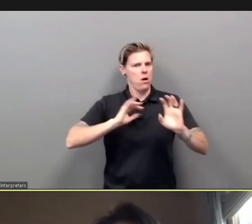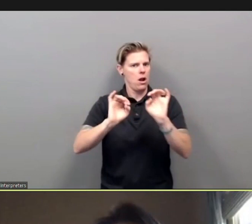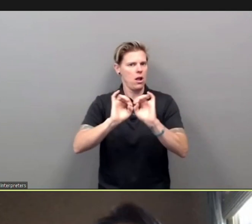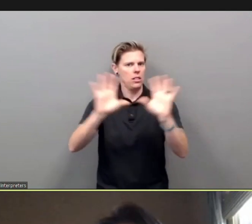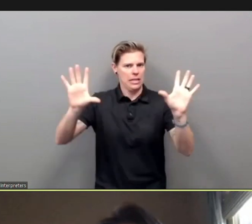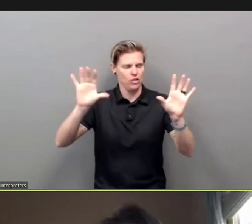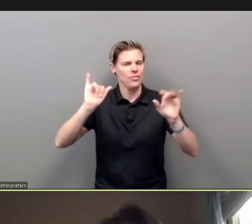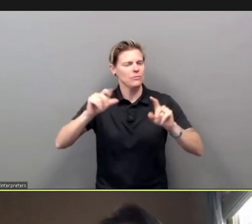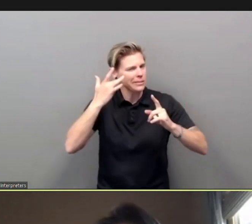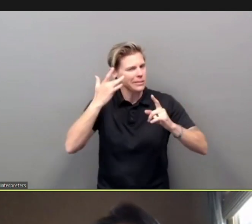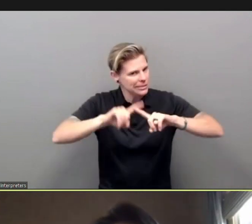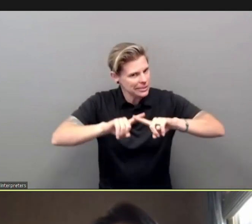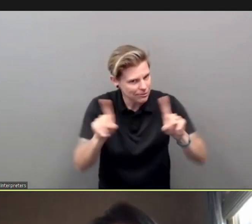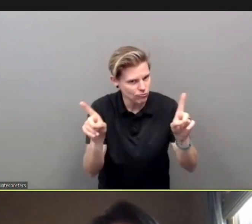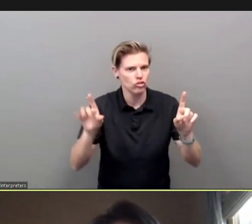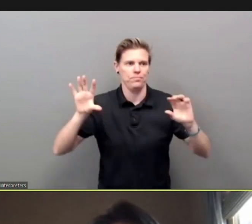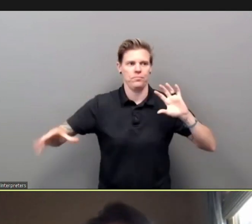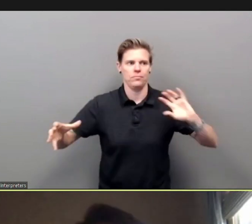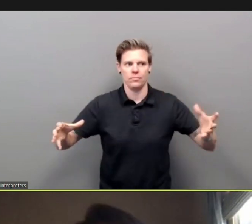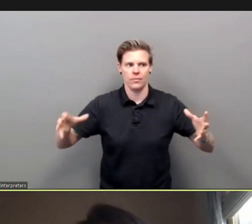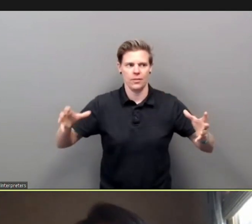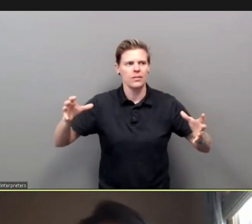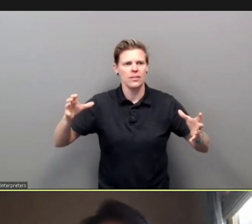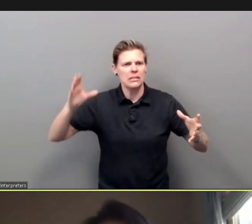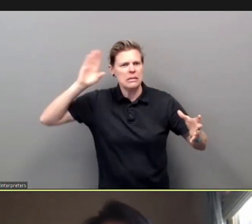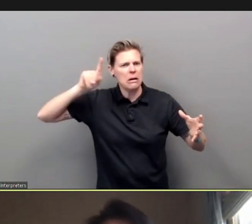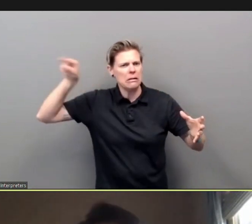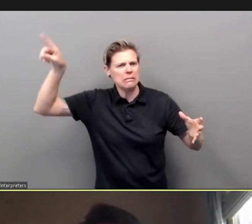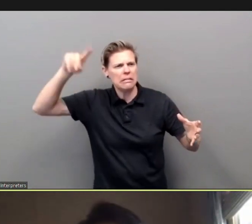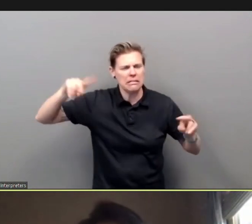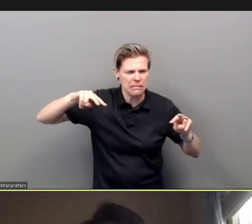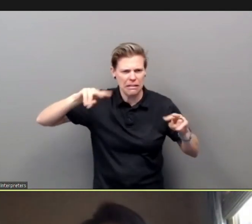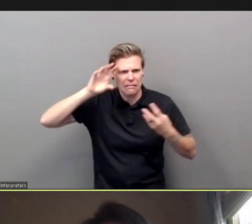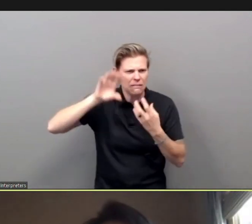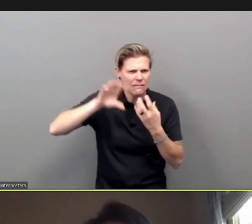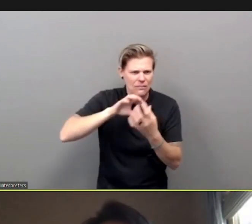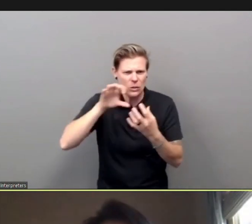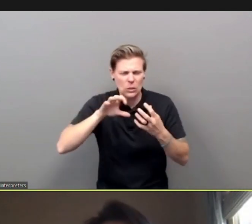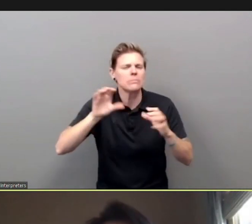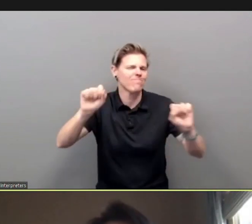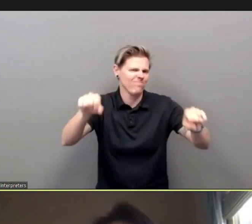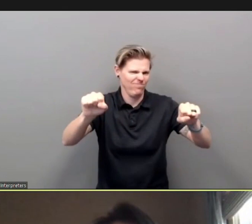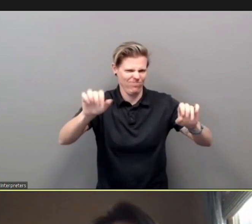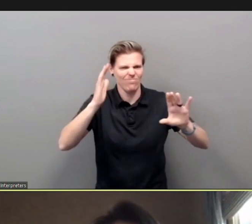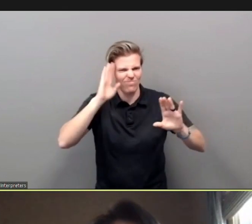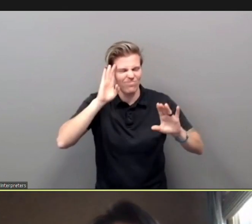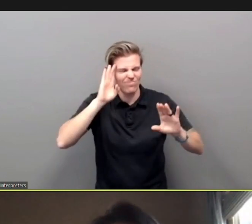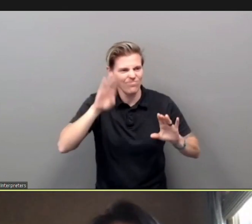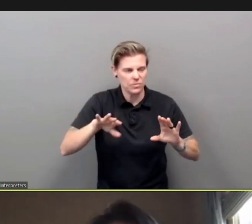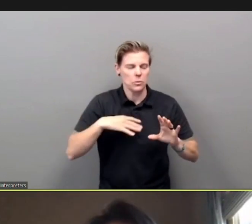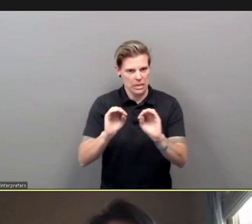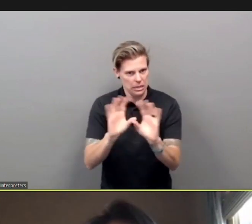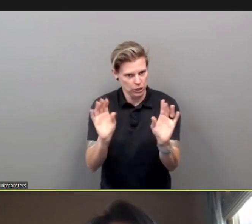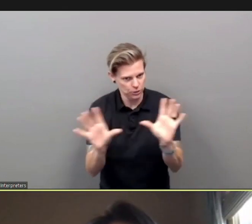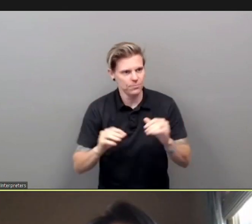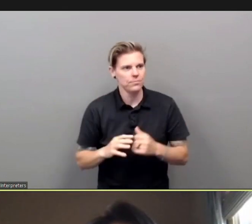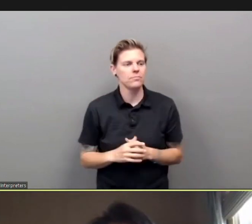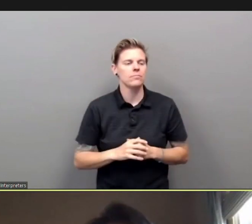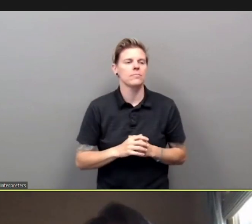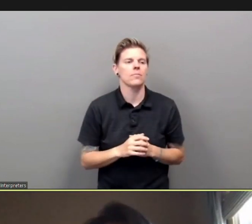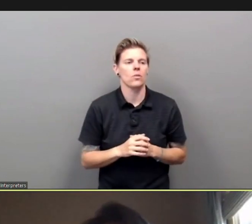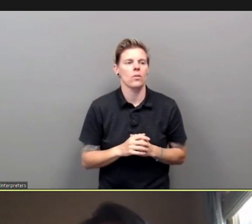to people who might think they need and actually one of the questions that is going to be discussed during